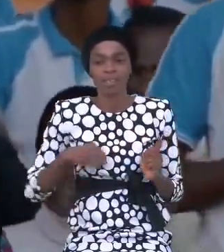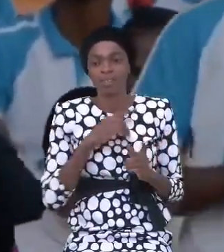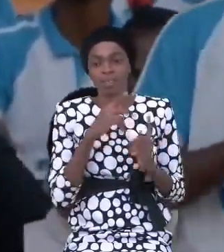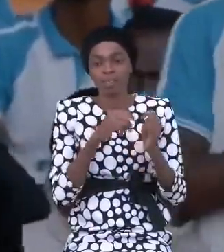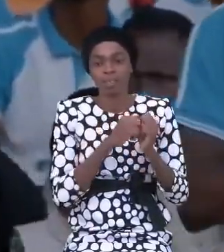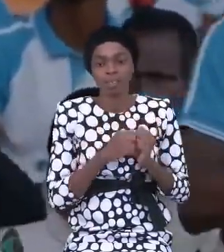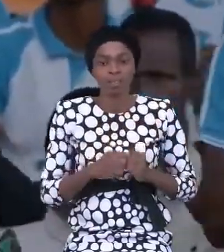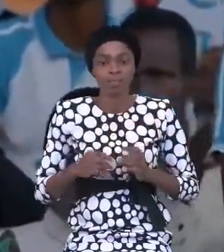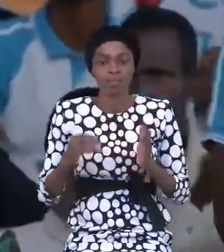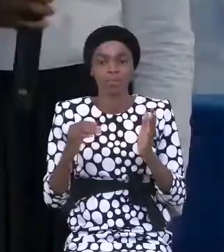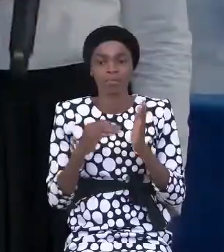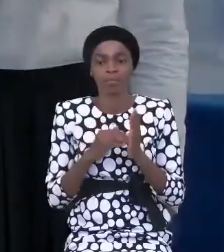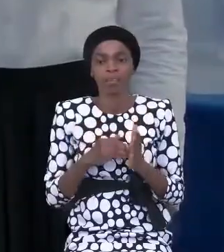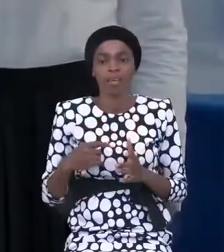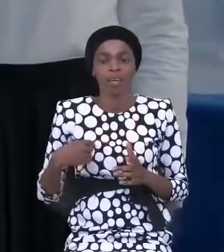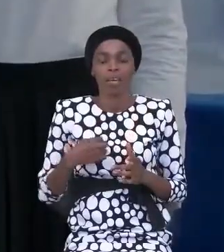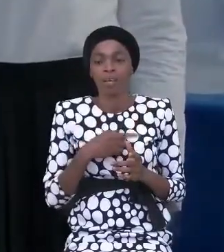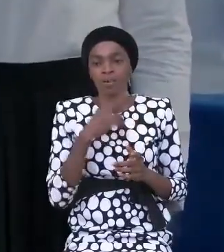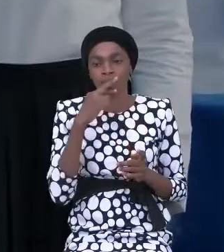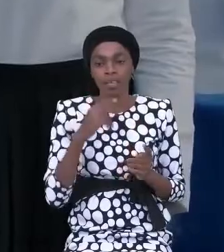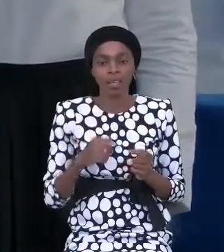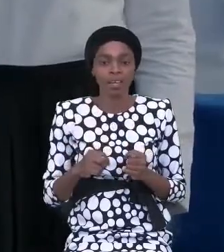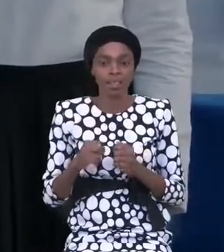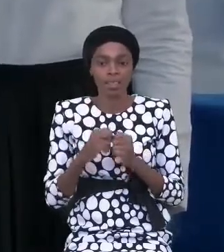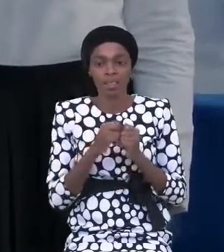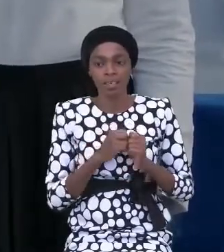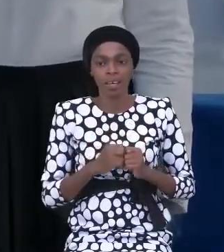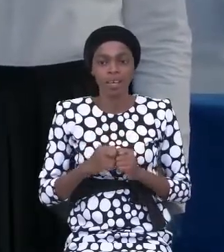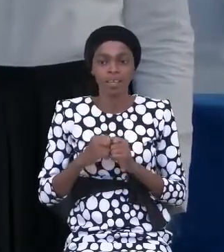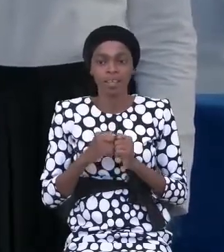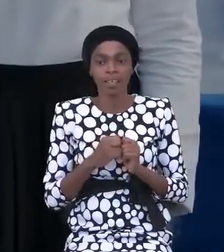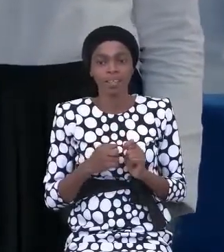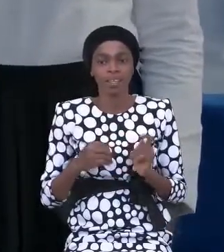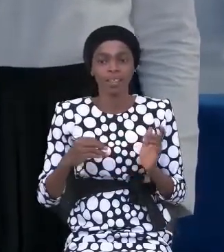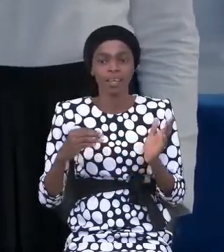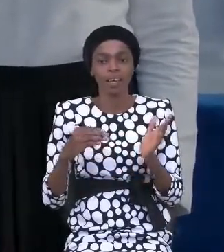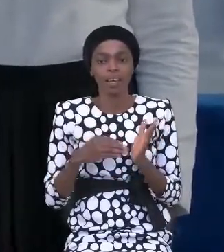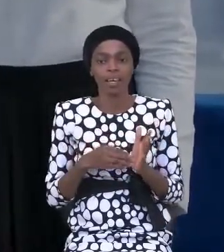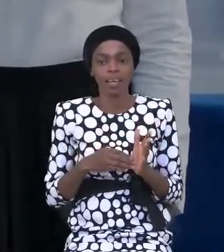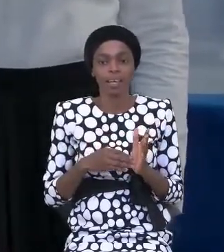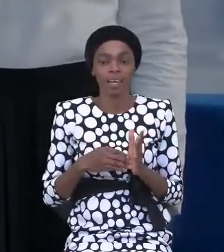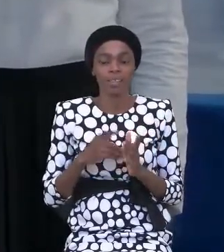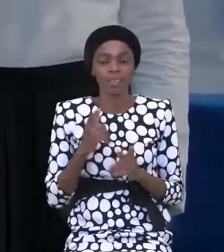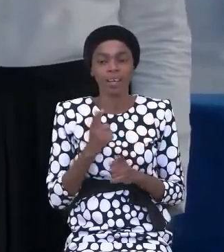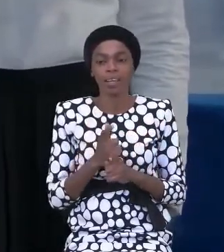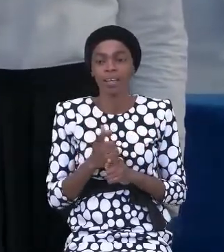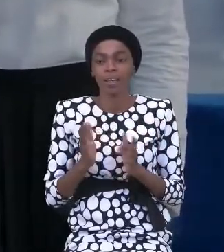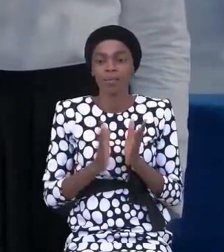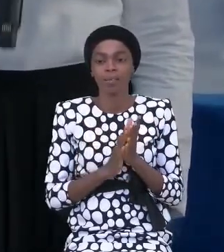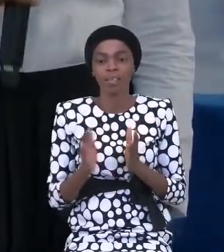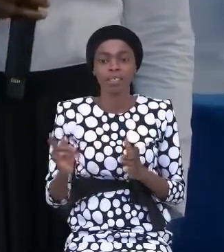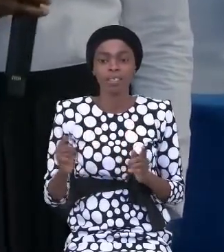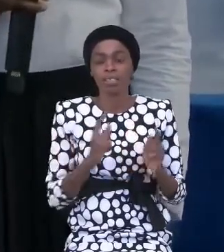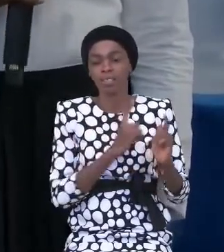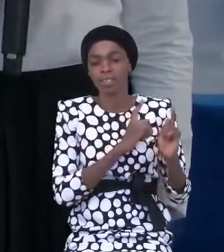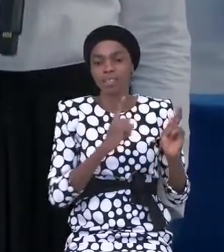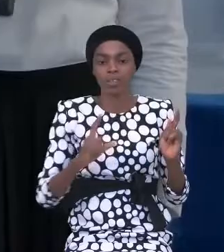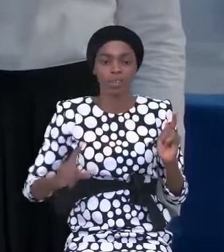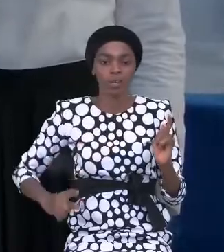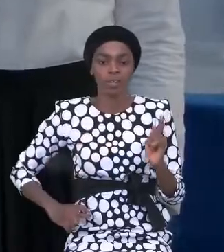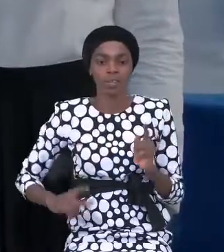are together again. We are together again. Just praising